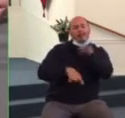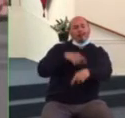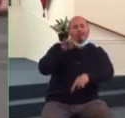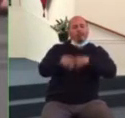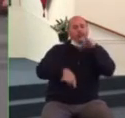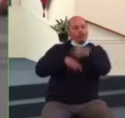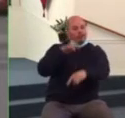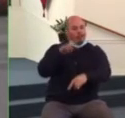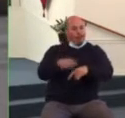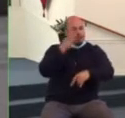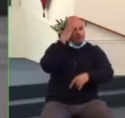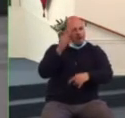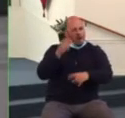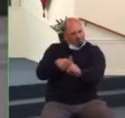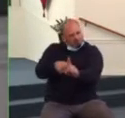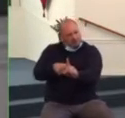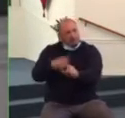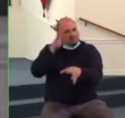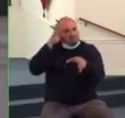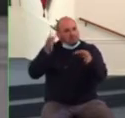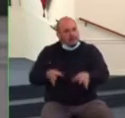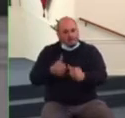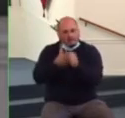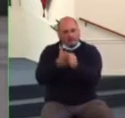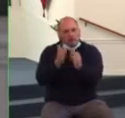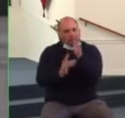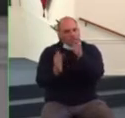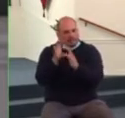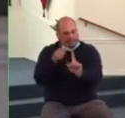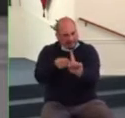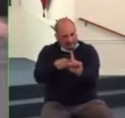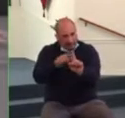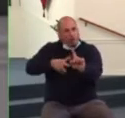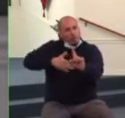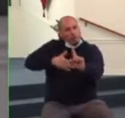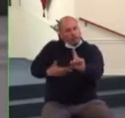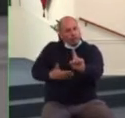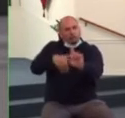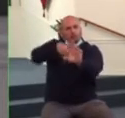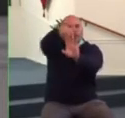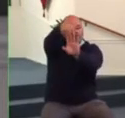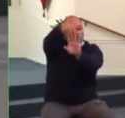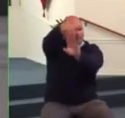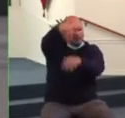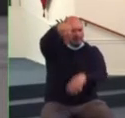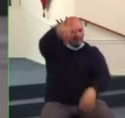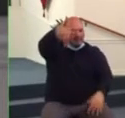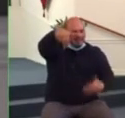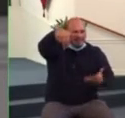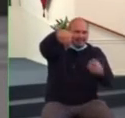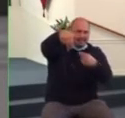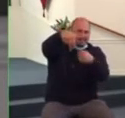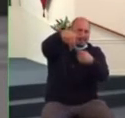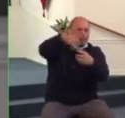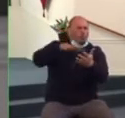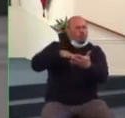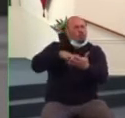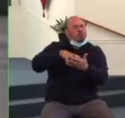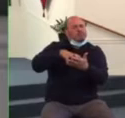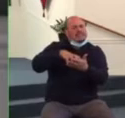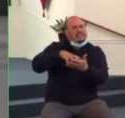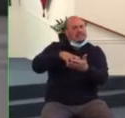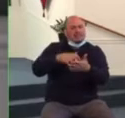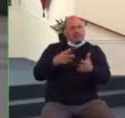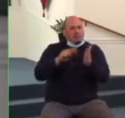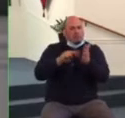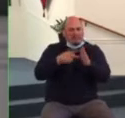weak. And Christians followed a man who is obviously weak. He had died on a cross. But Jesus